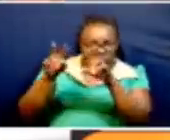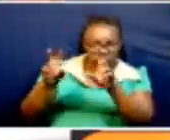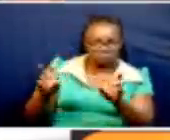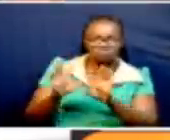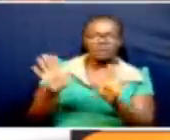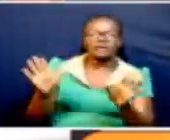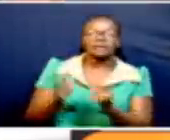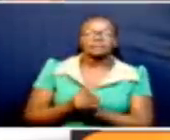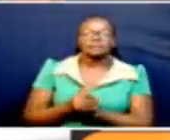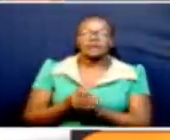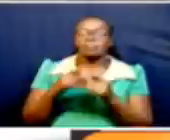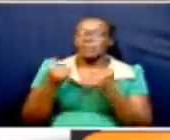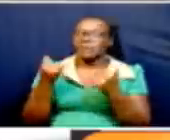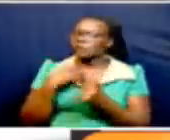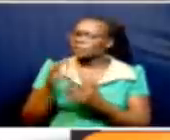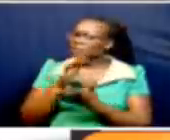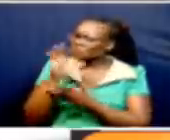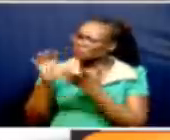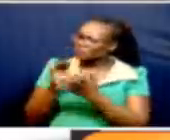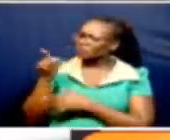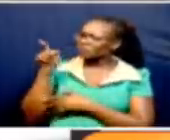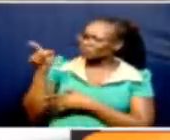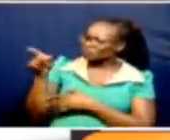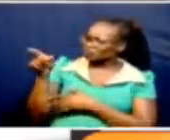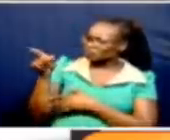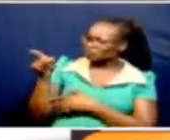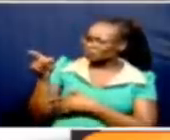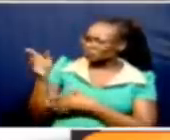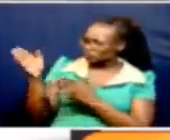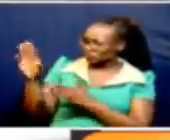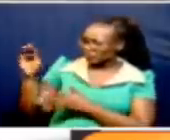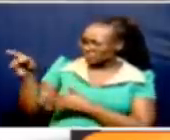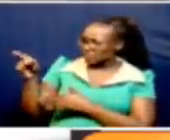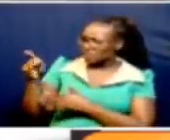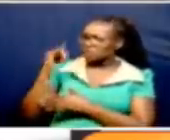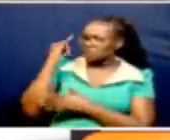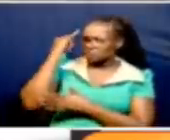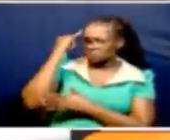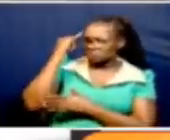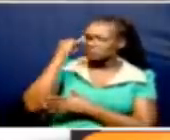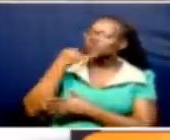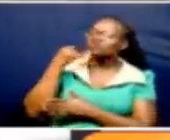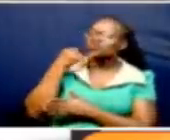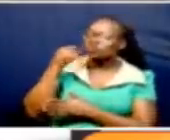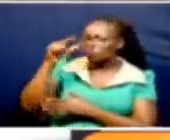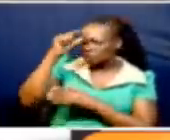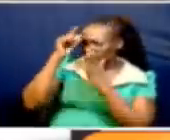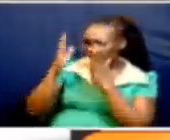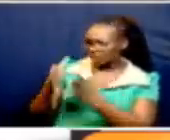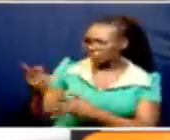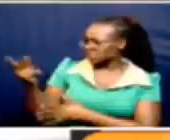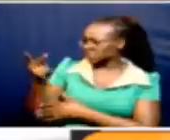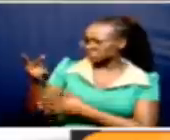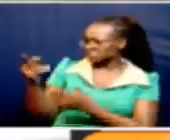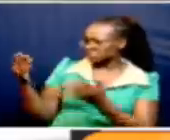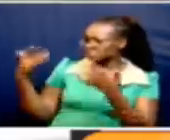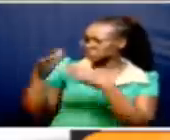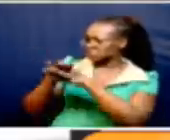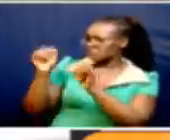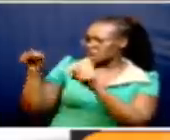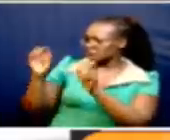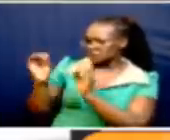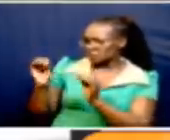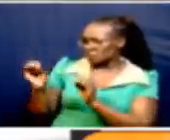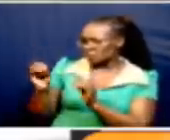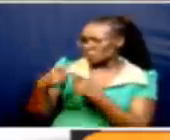Joho because, I mean, you're the MP in literally where his home is. Any chance of a handshake, like the